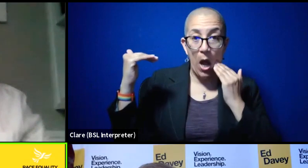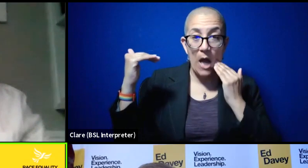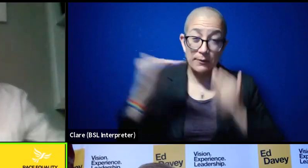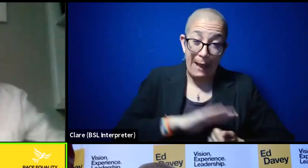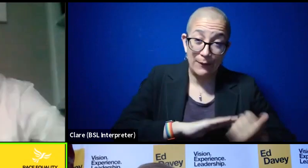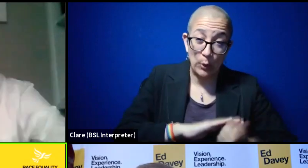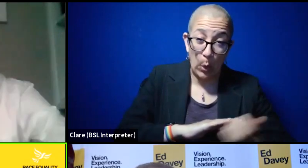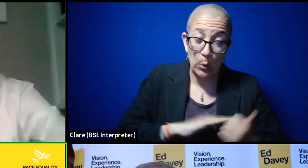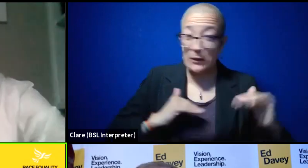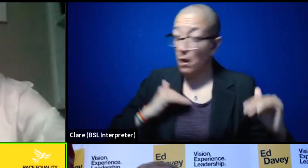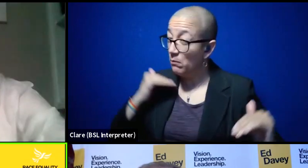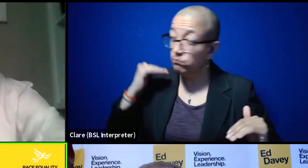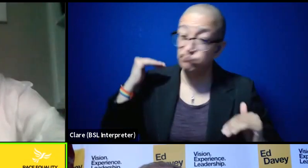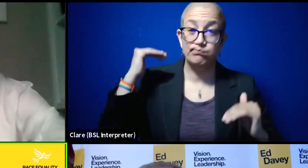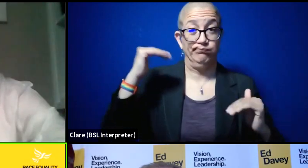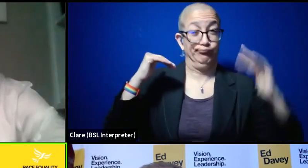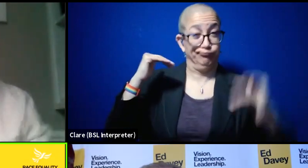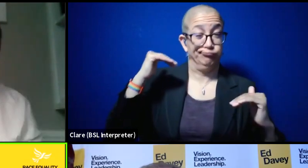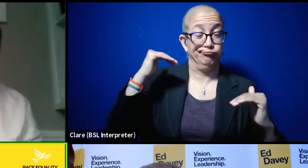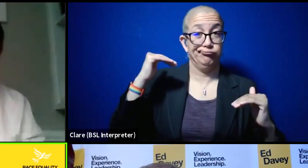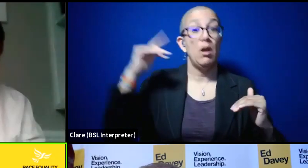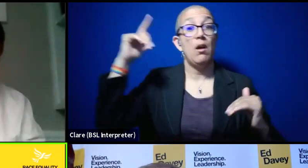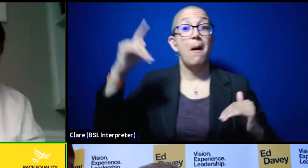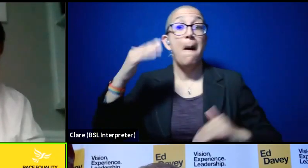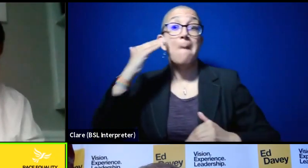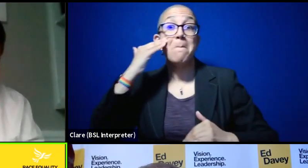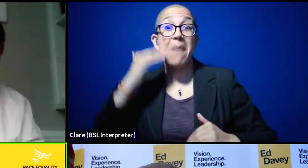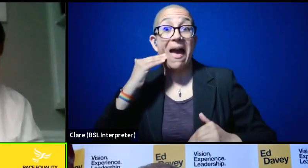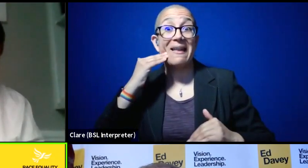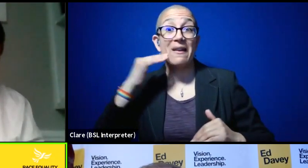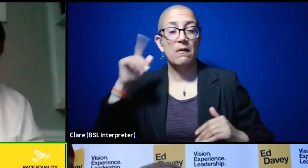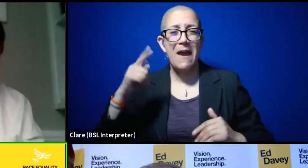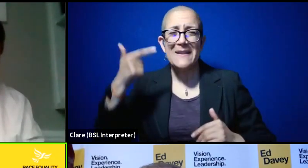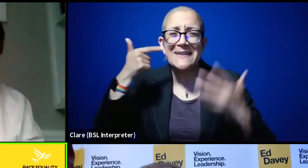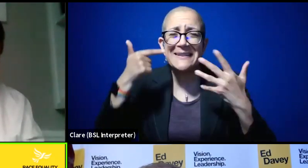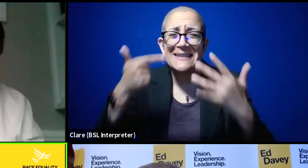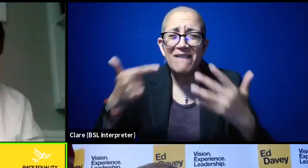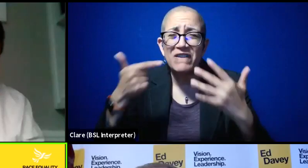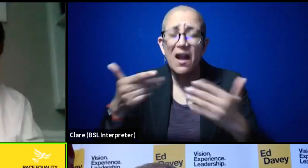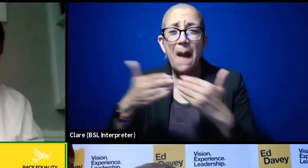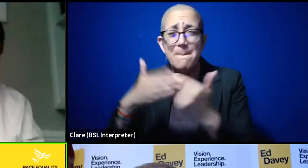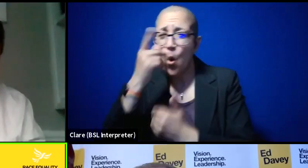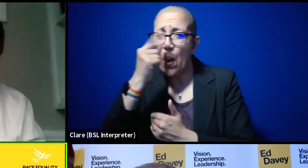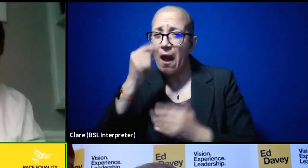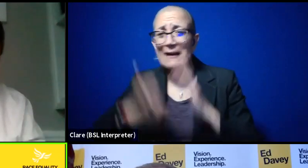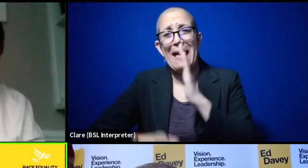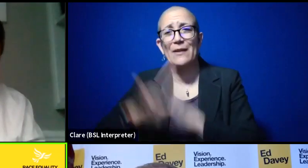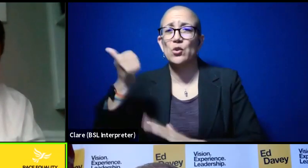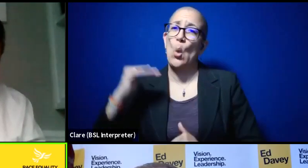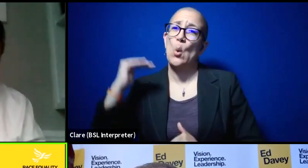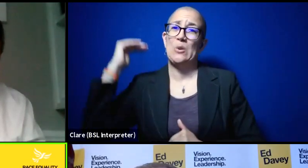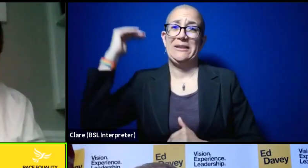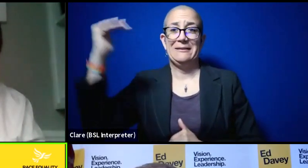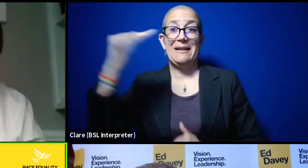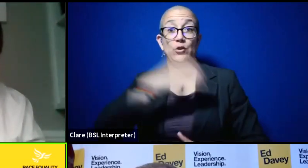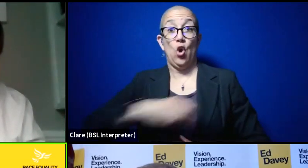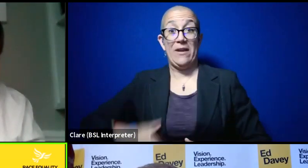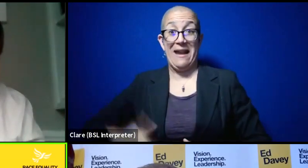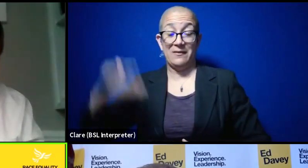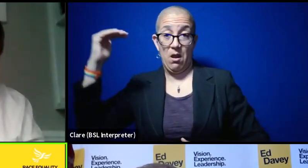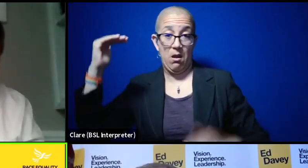as a Black child to be excluded in Doncaster than you are if you're a white child in Rutland. And